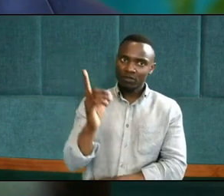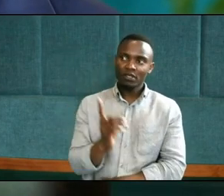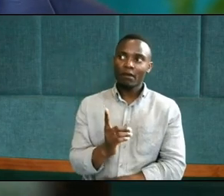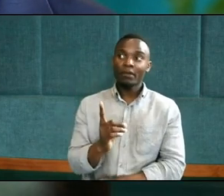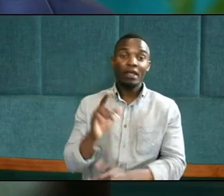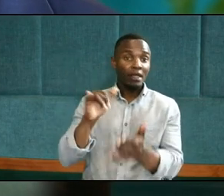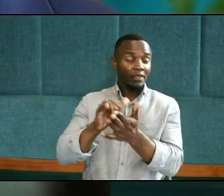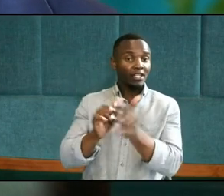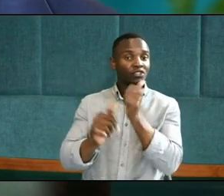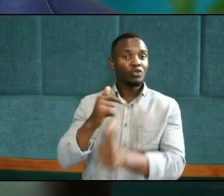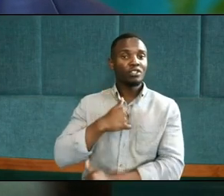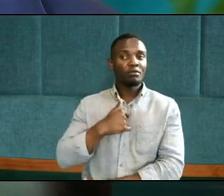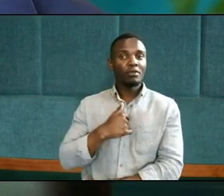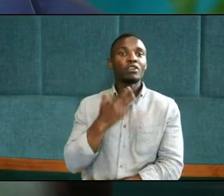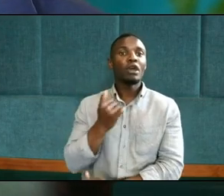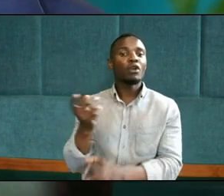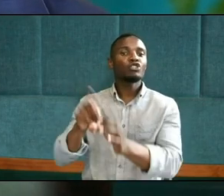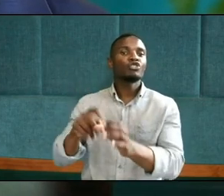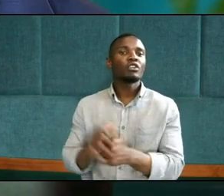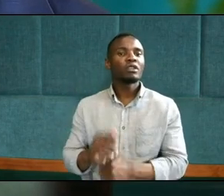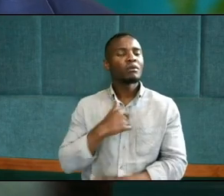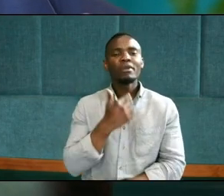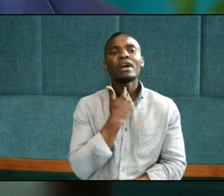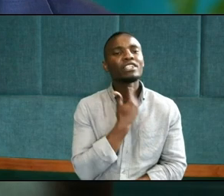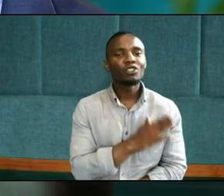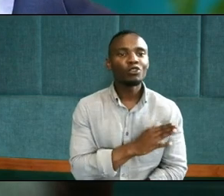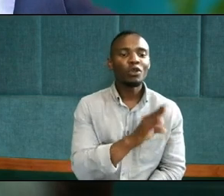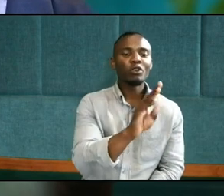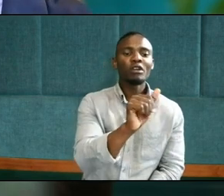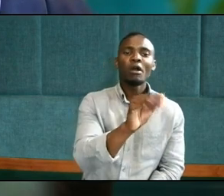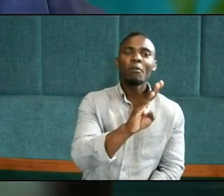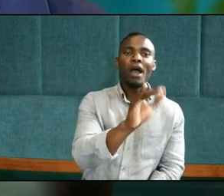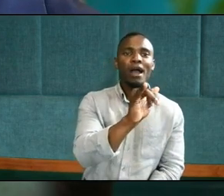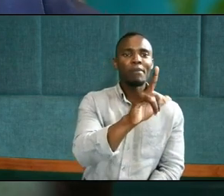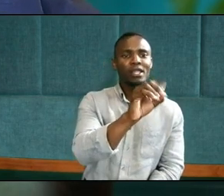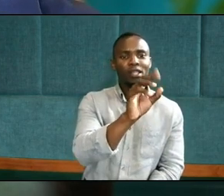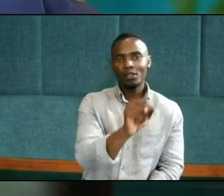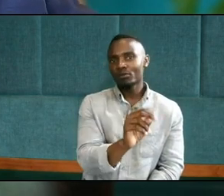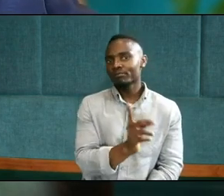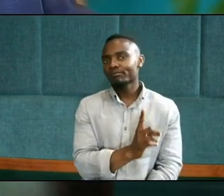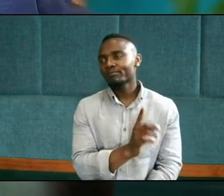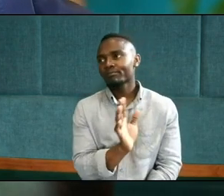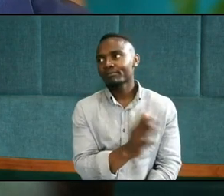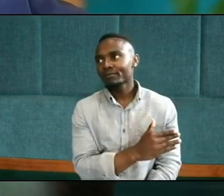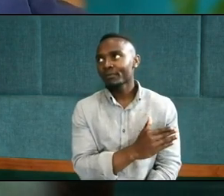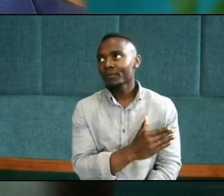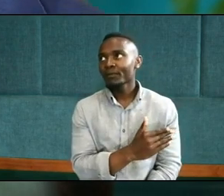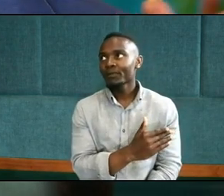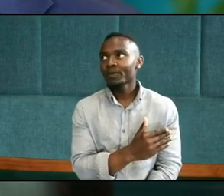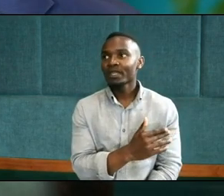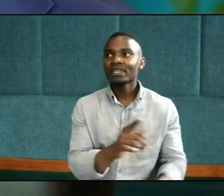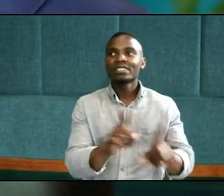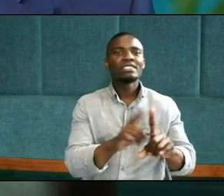I want to be. Hallelujah. I don't want to be a Babylonian thing. They are only, were they 200 years? You know, the one that ruled most were the